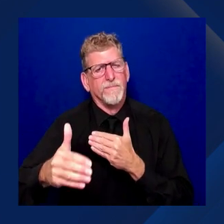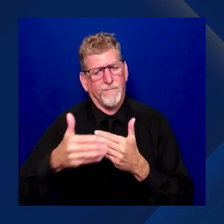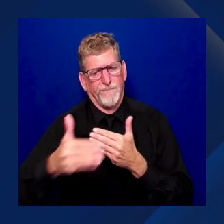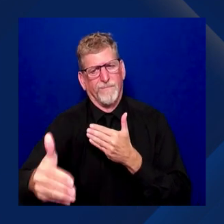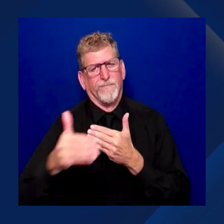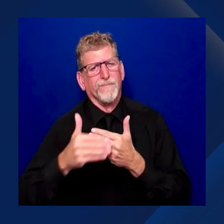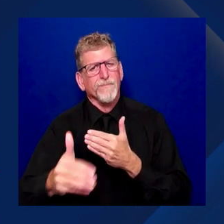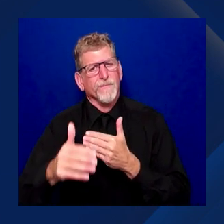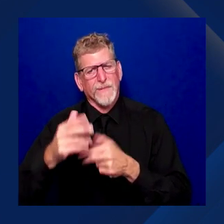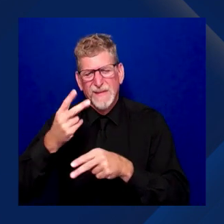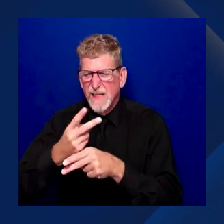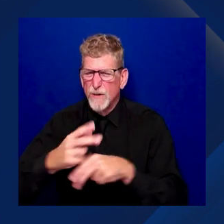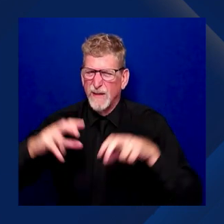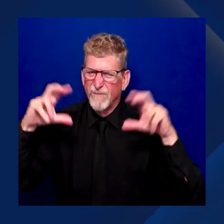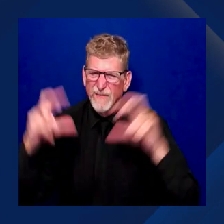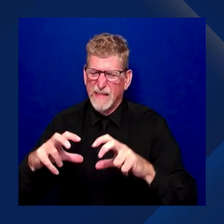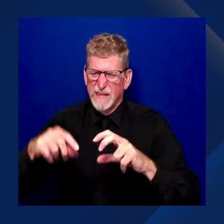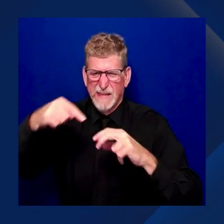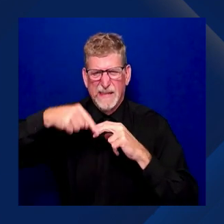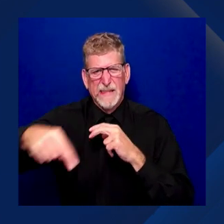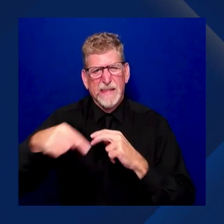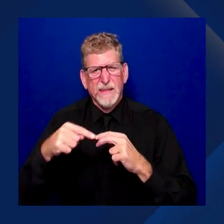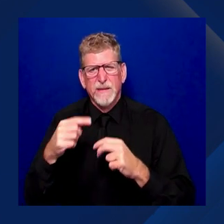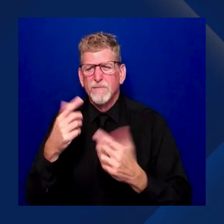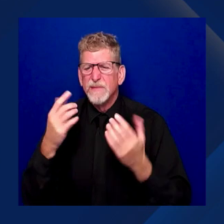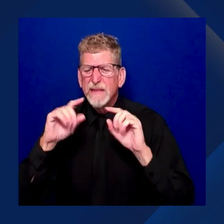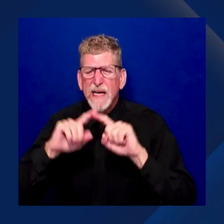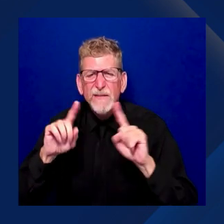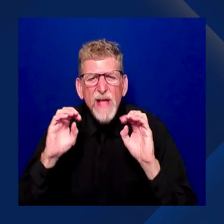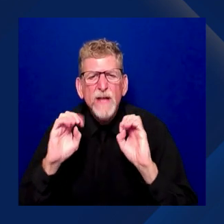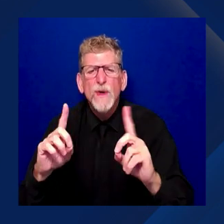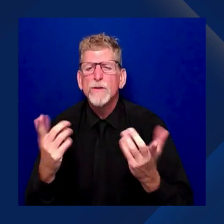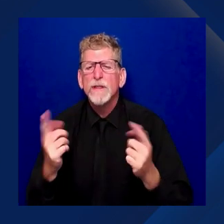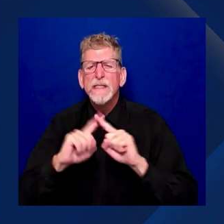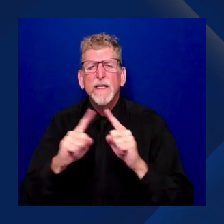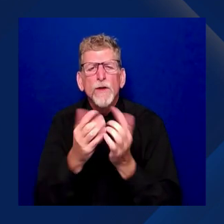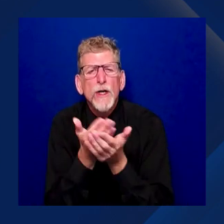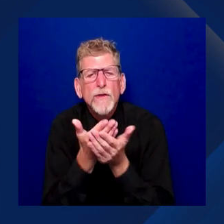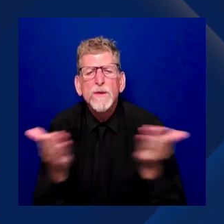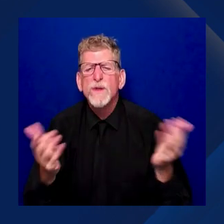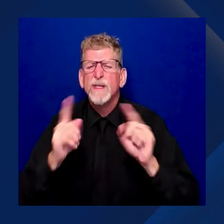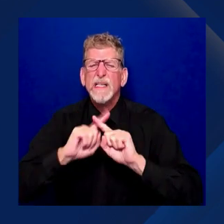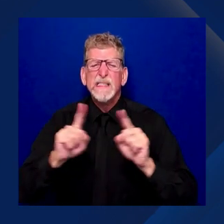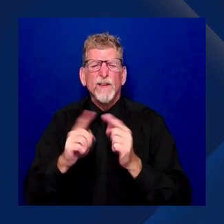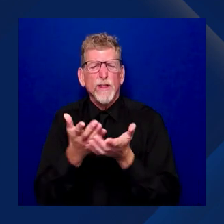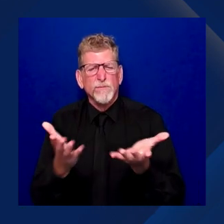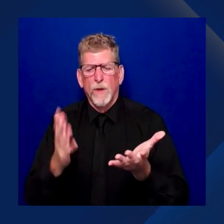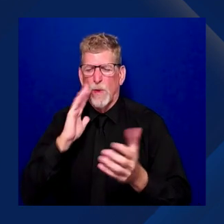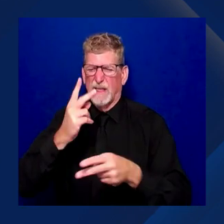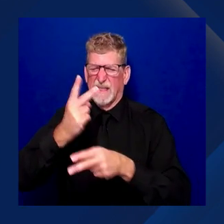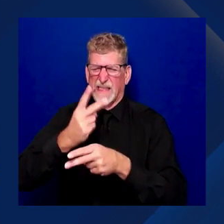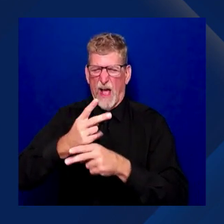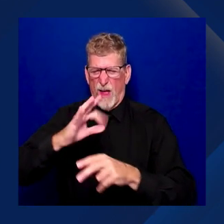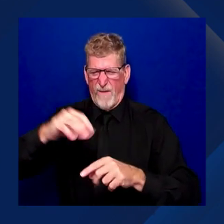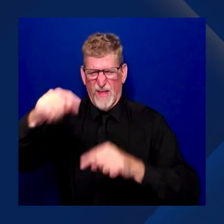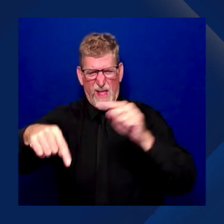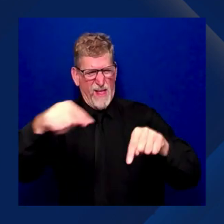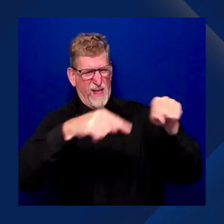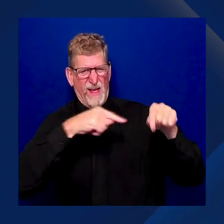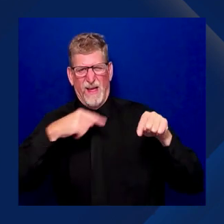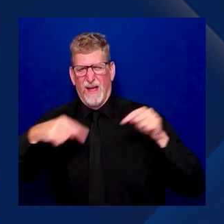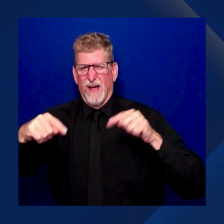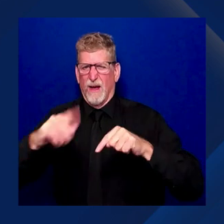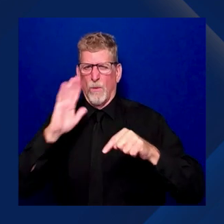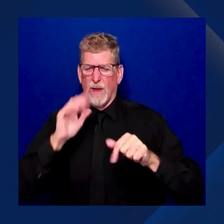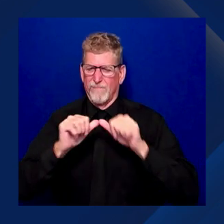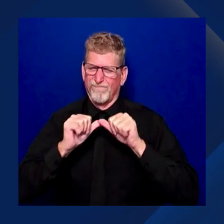providers, and so much more. And we will build on these actions in the coming weeks and months. Now, I